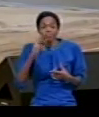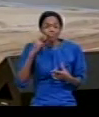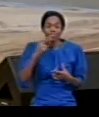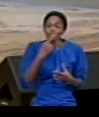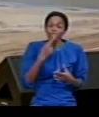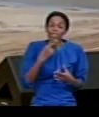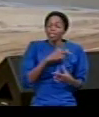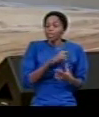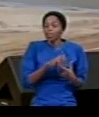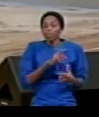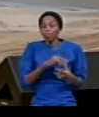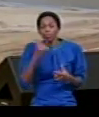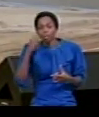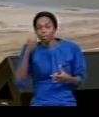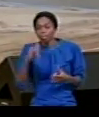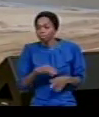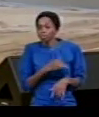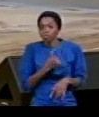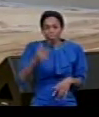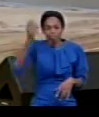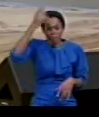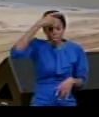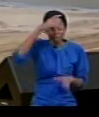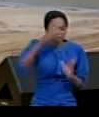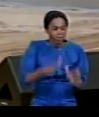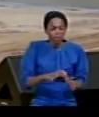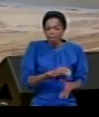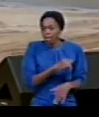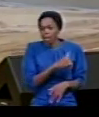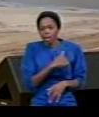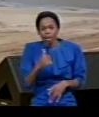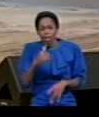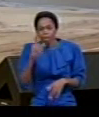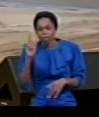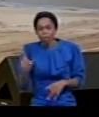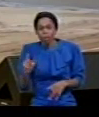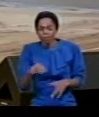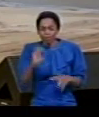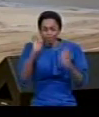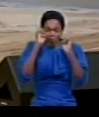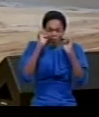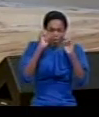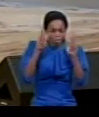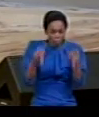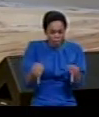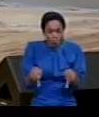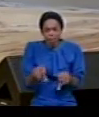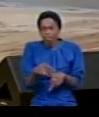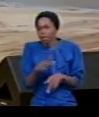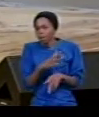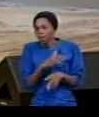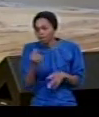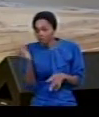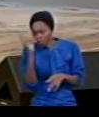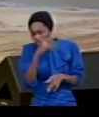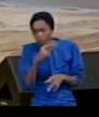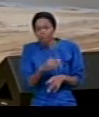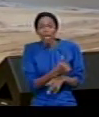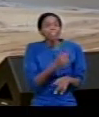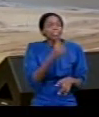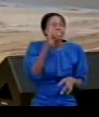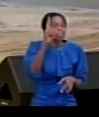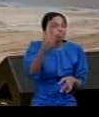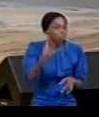anyone, a philosopher, a psychologist, anyone, an educated one, an illiterate, anyone on